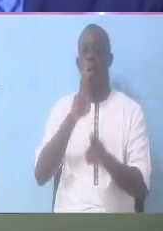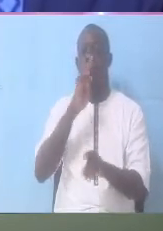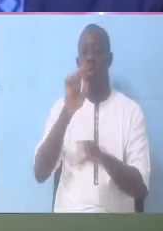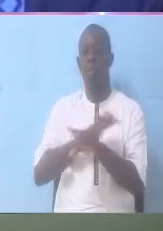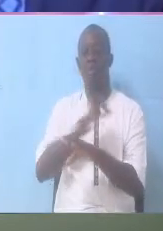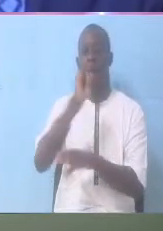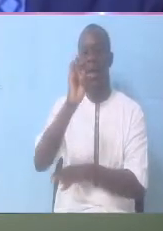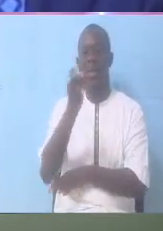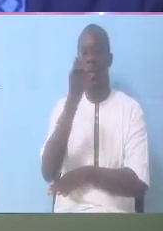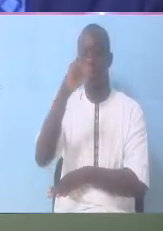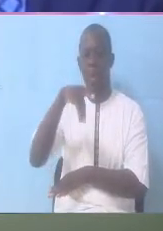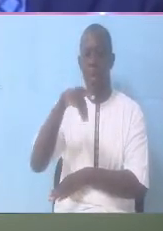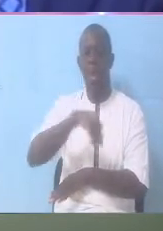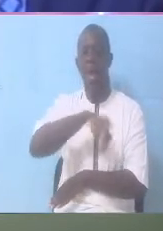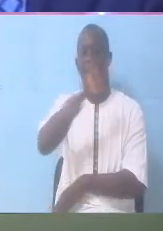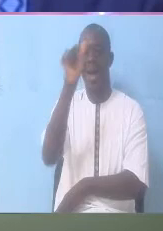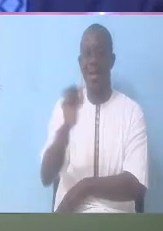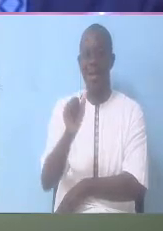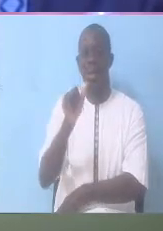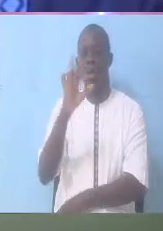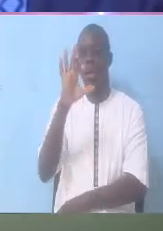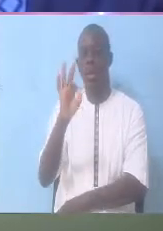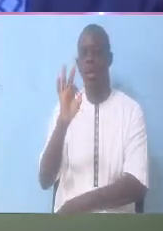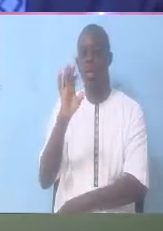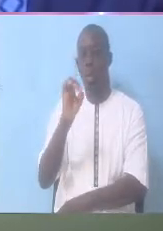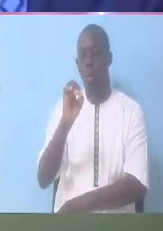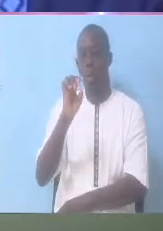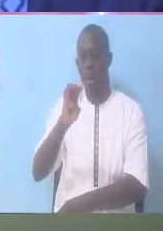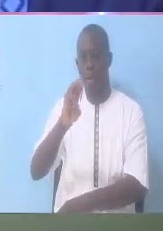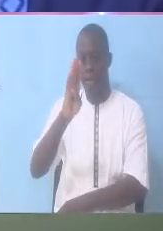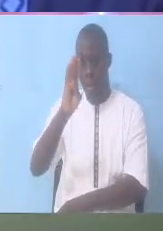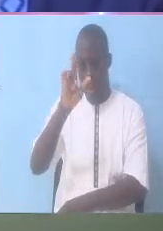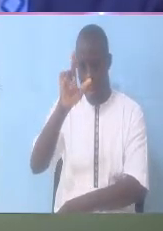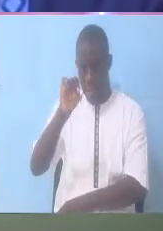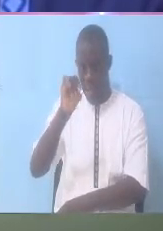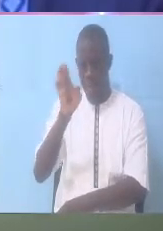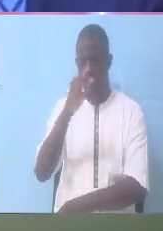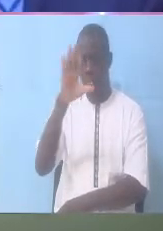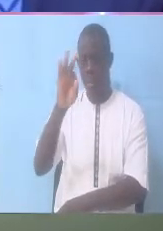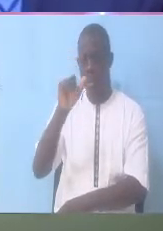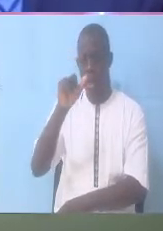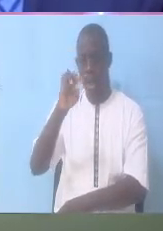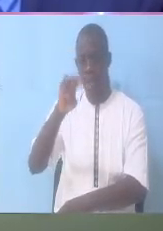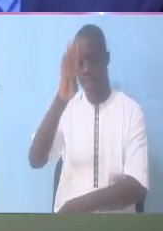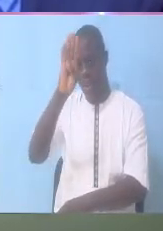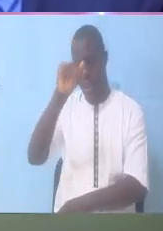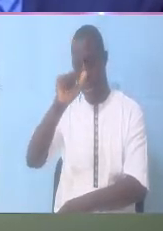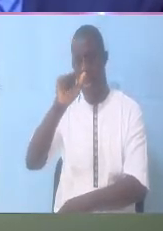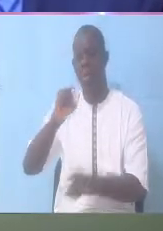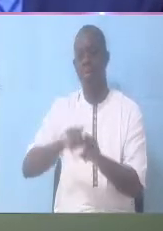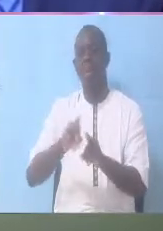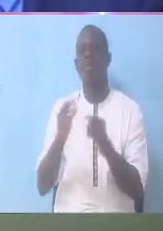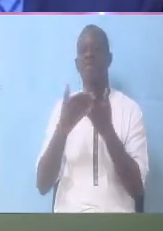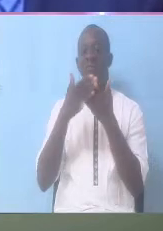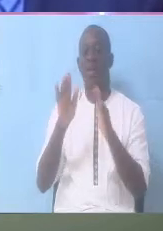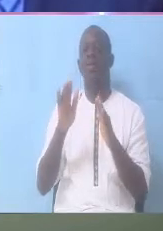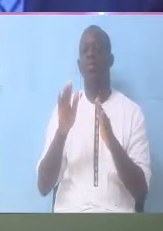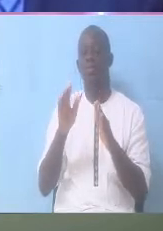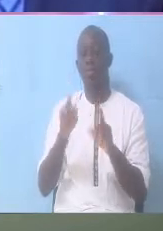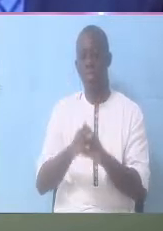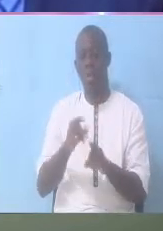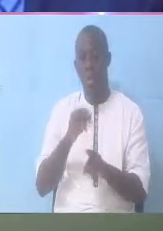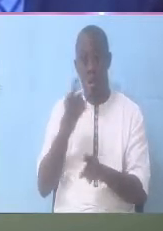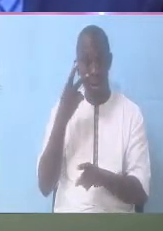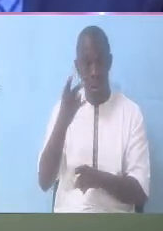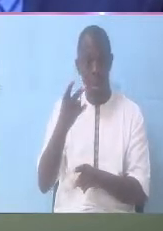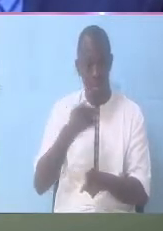Tamba, you said. And yes, sir. That was it. You see, I can fully recall.